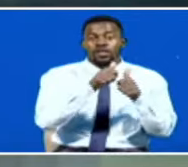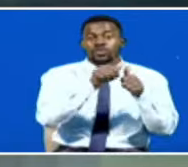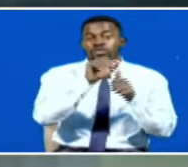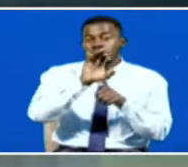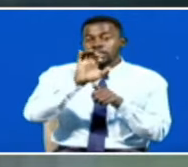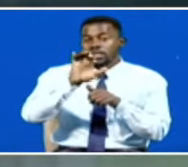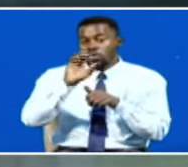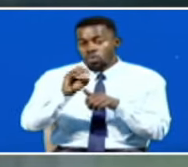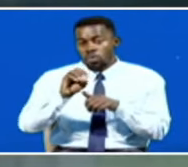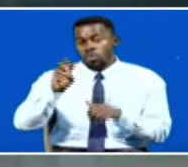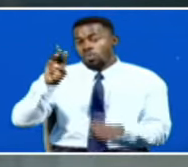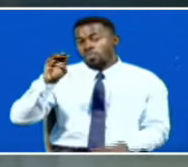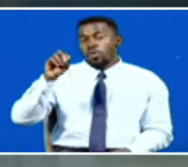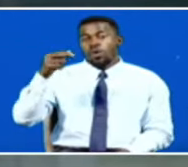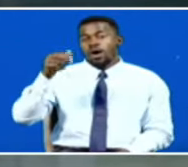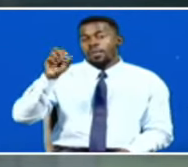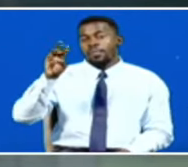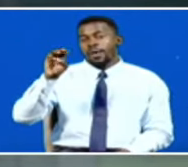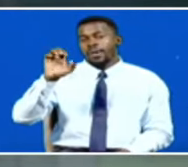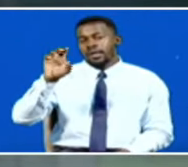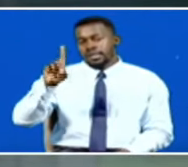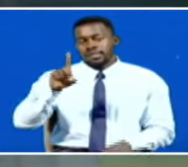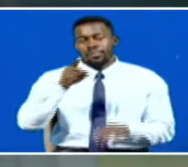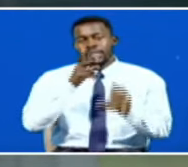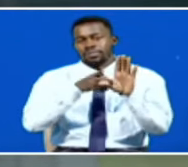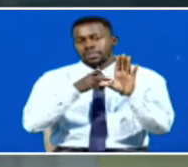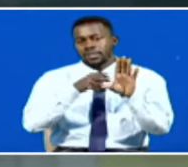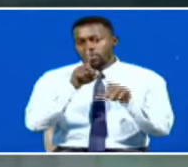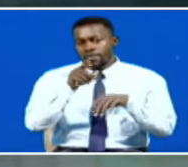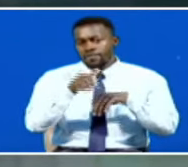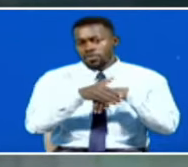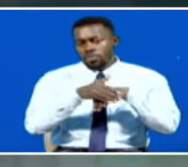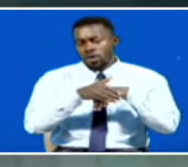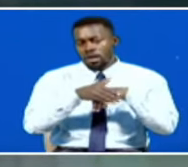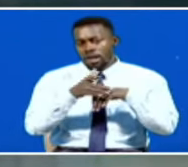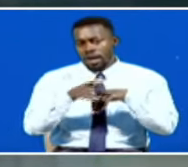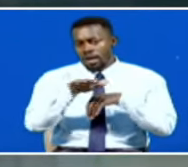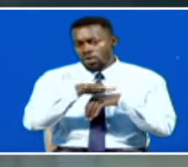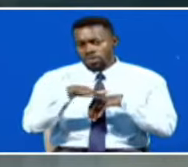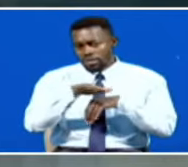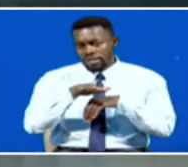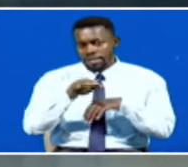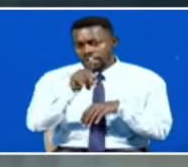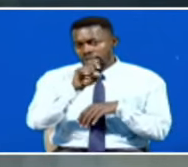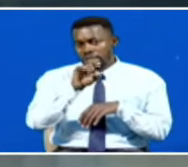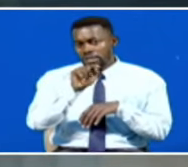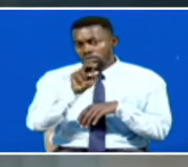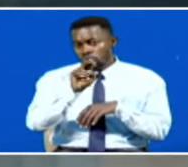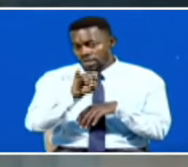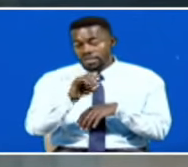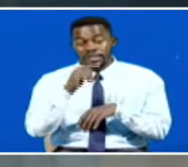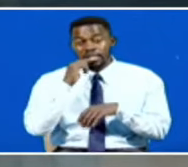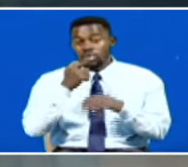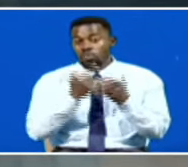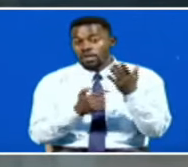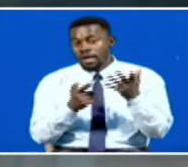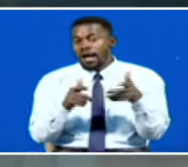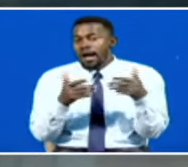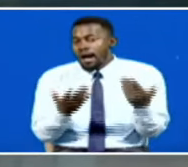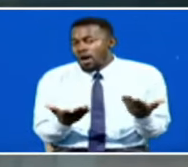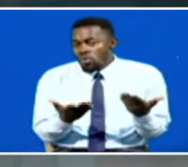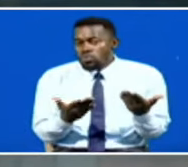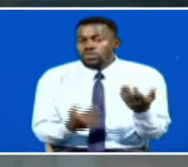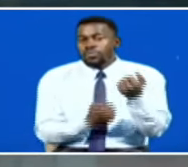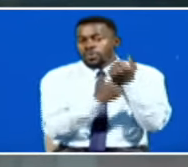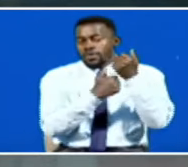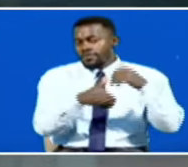Hussein Mohammed, who attended a football tournament in Kitui County, the only route to be amongst the best footballing nations in the world is